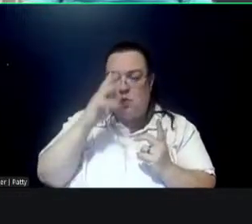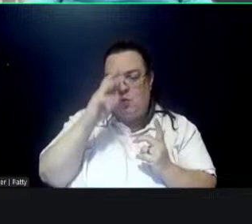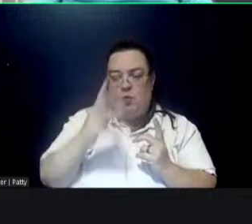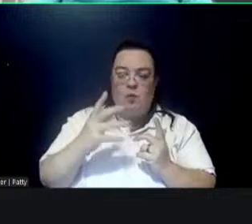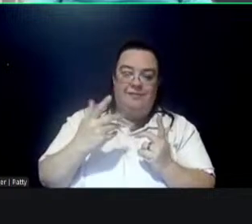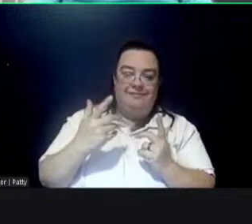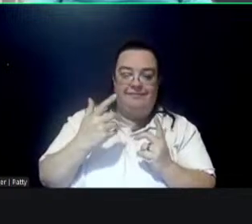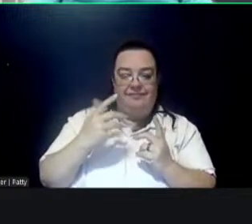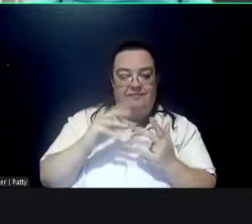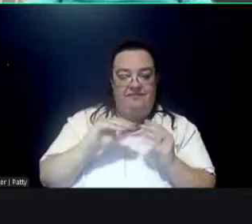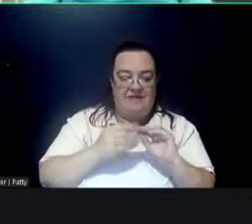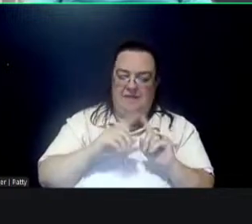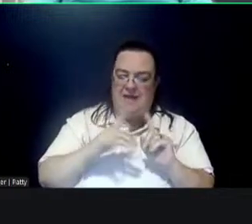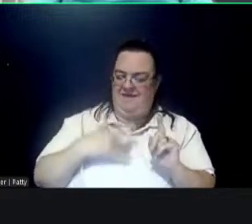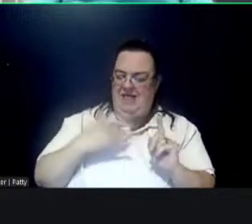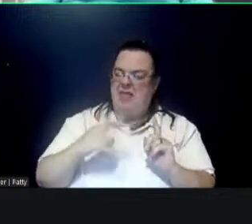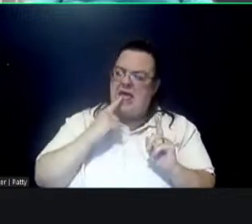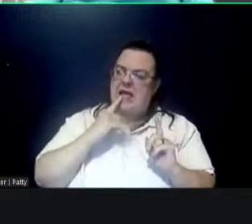it's kind of in the ballpark,